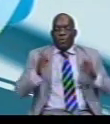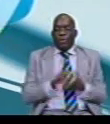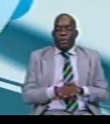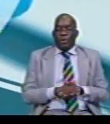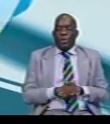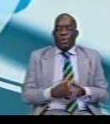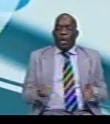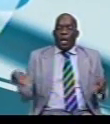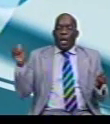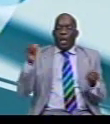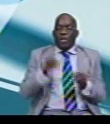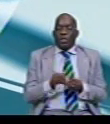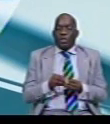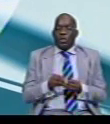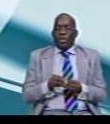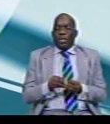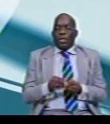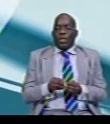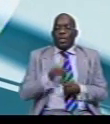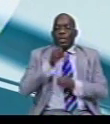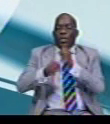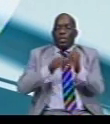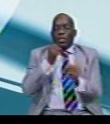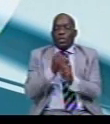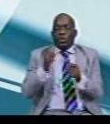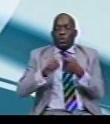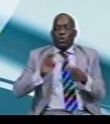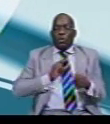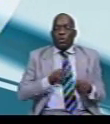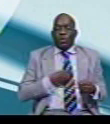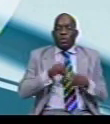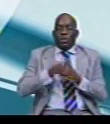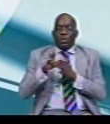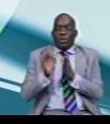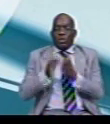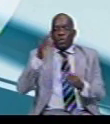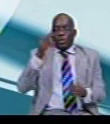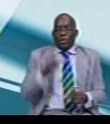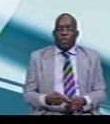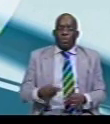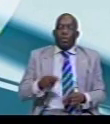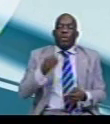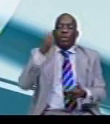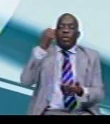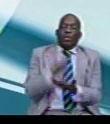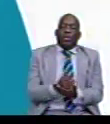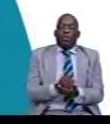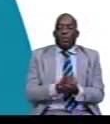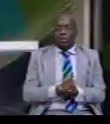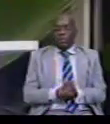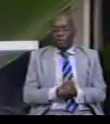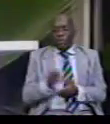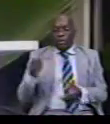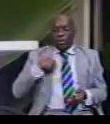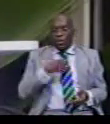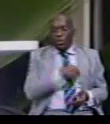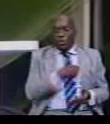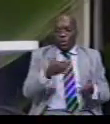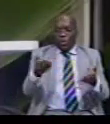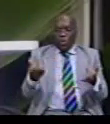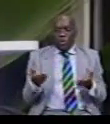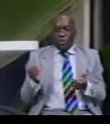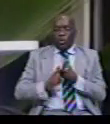Additional years to us in Jesus' name. And amen. We want to listen to some few